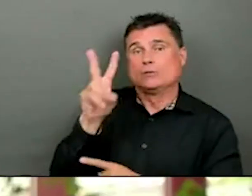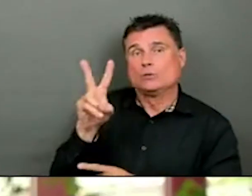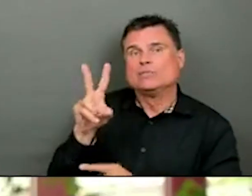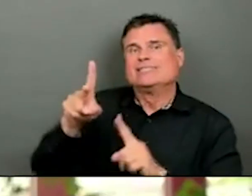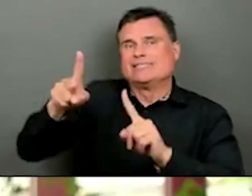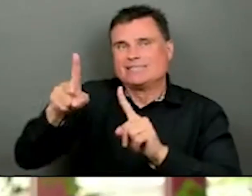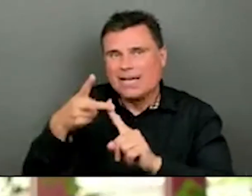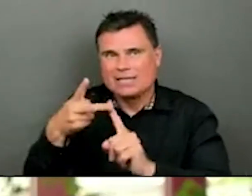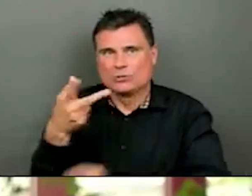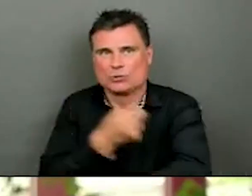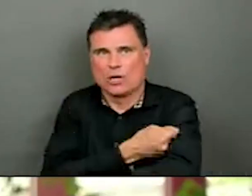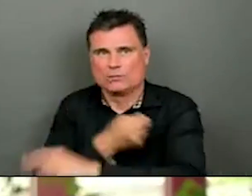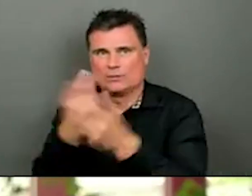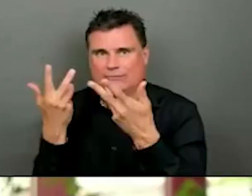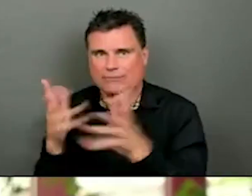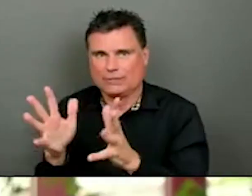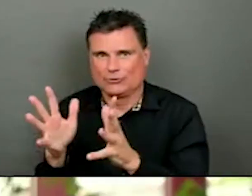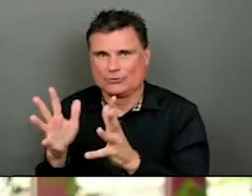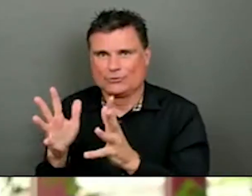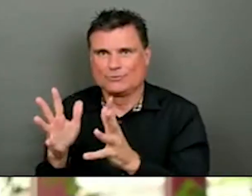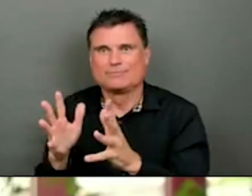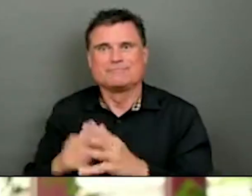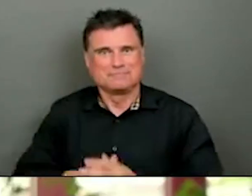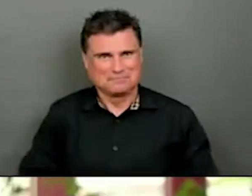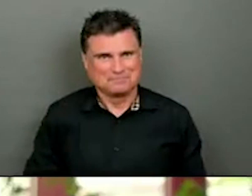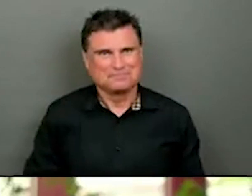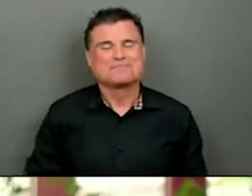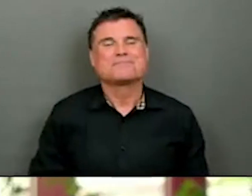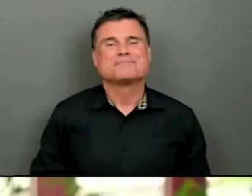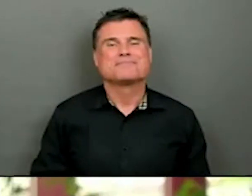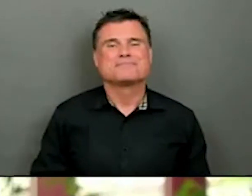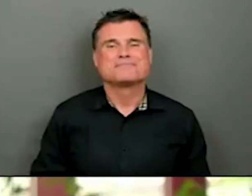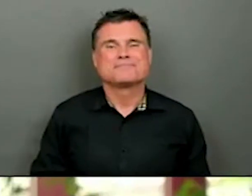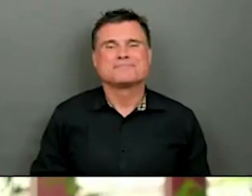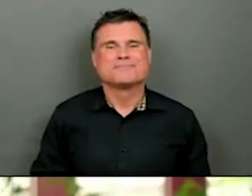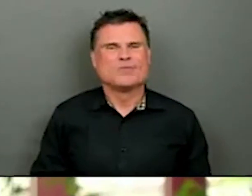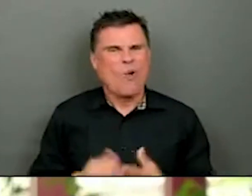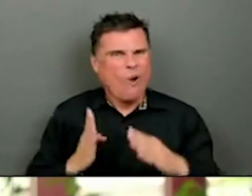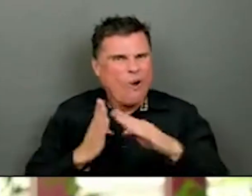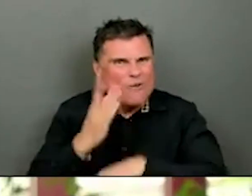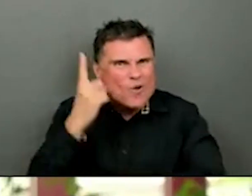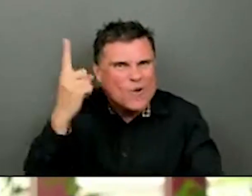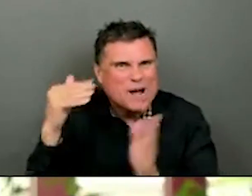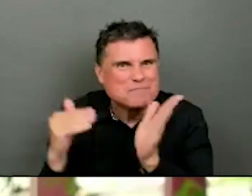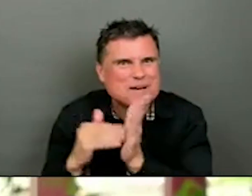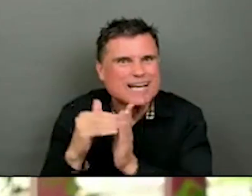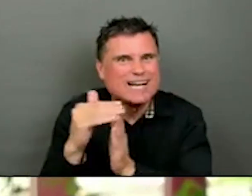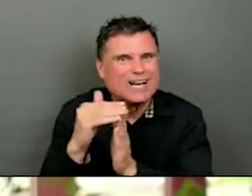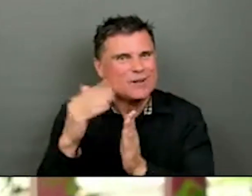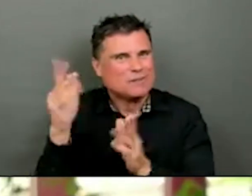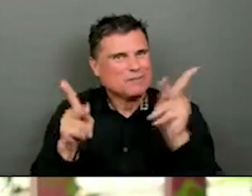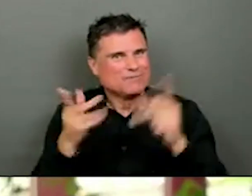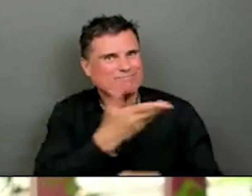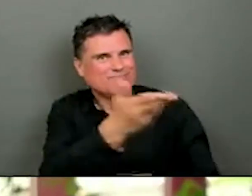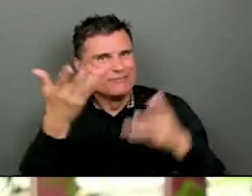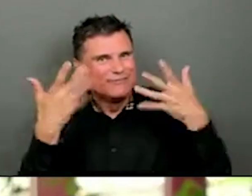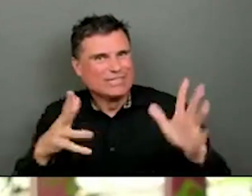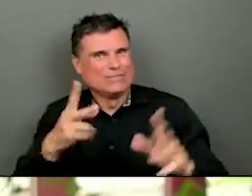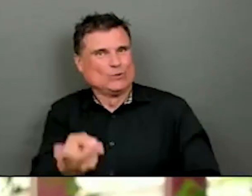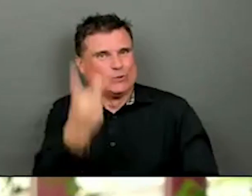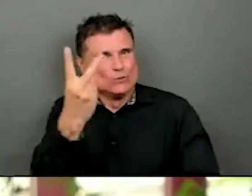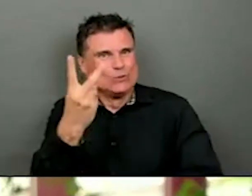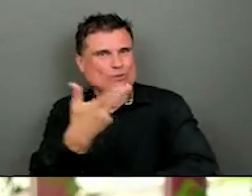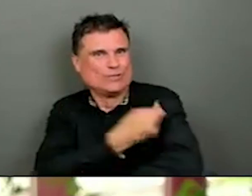1,192 are second doses. So we've now have over a million people in British Columbia who are fully vaccinated and protected